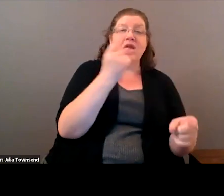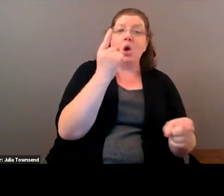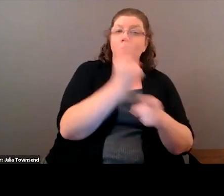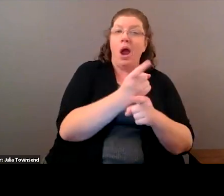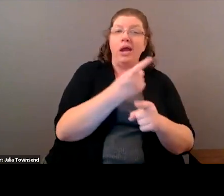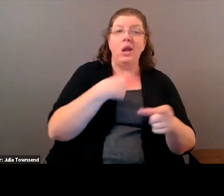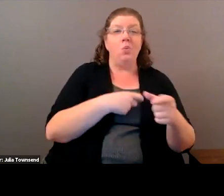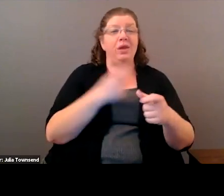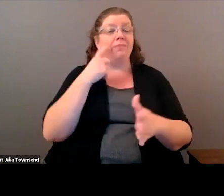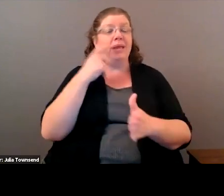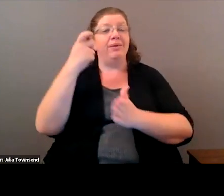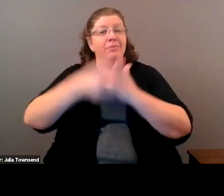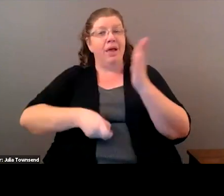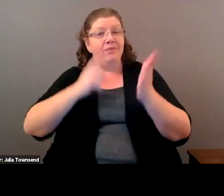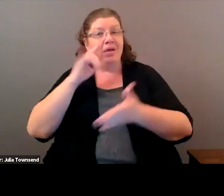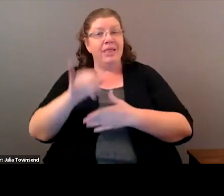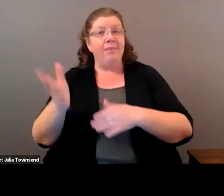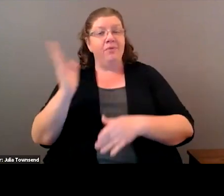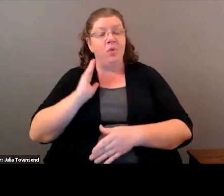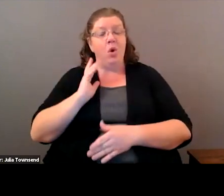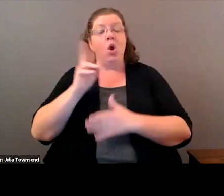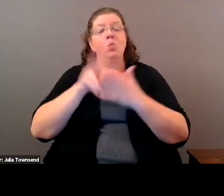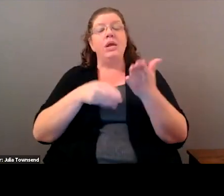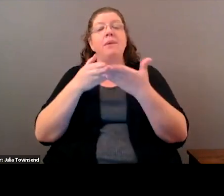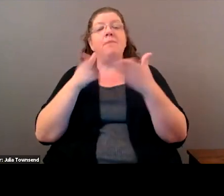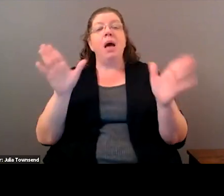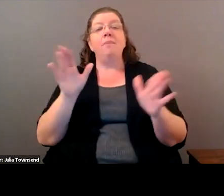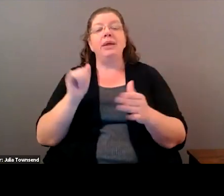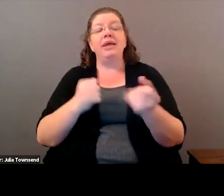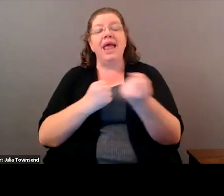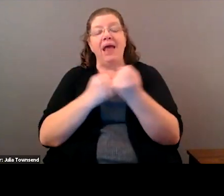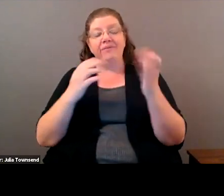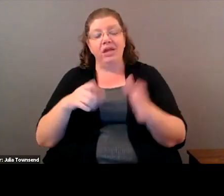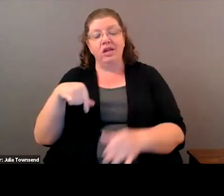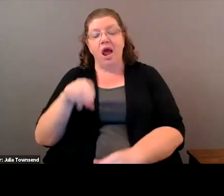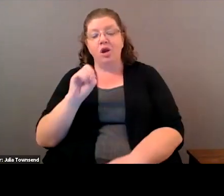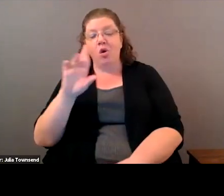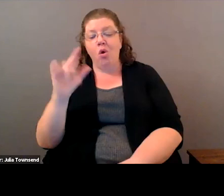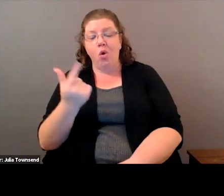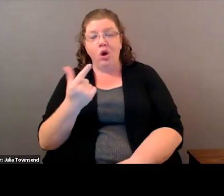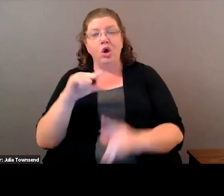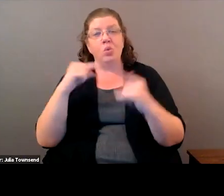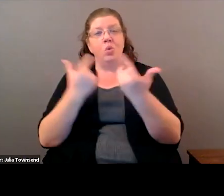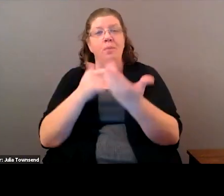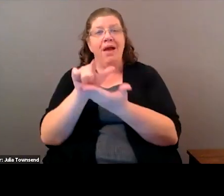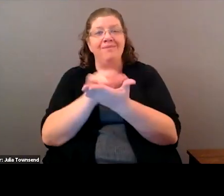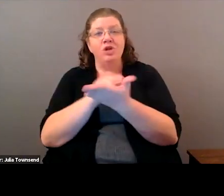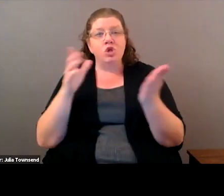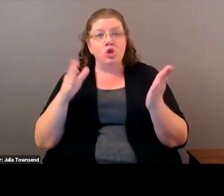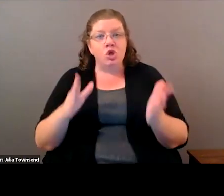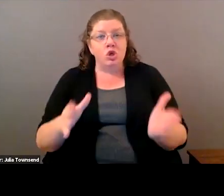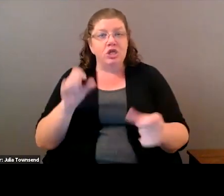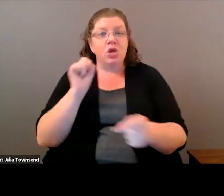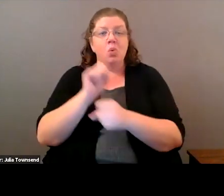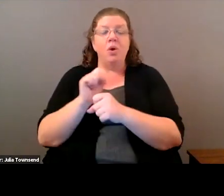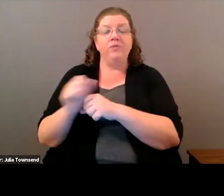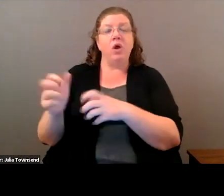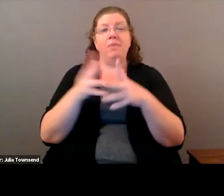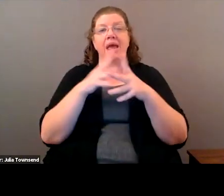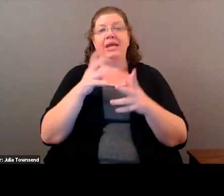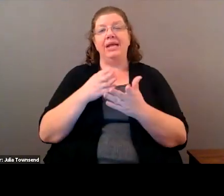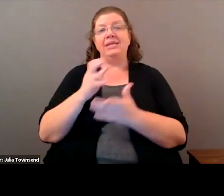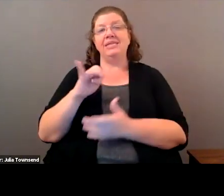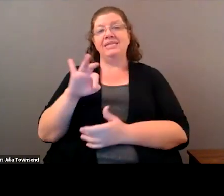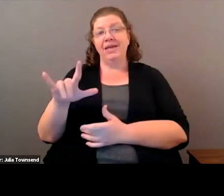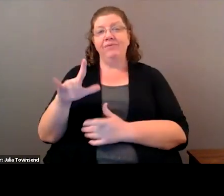read publicadvocates.org, a group of attorneys that work for American Civil Liberties